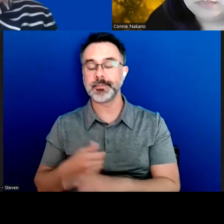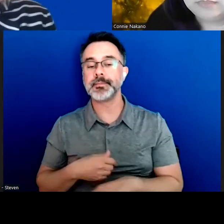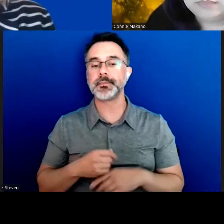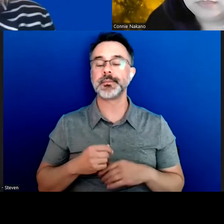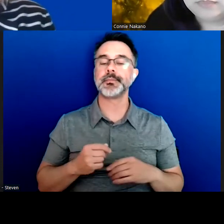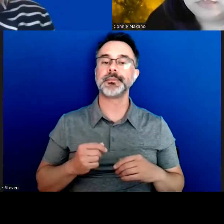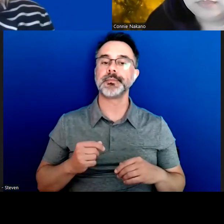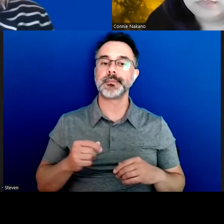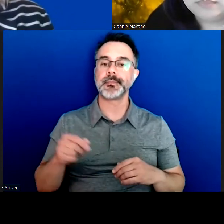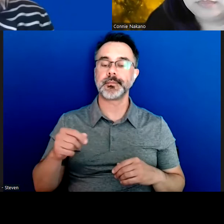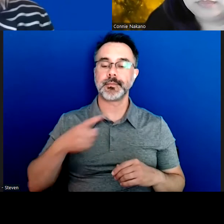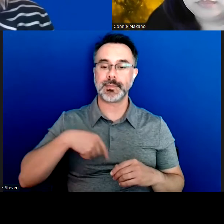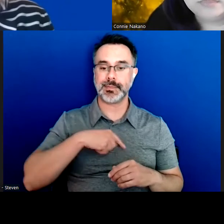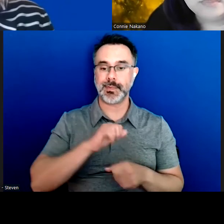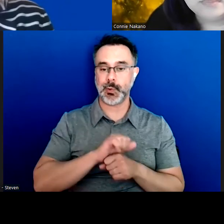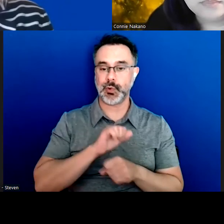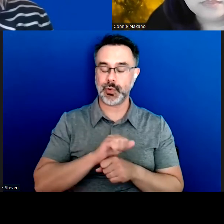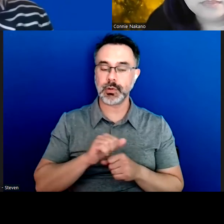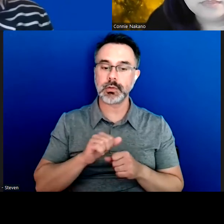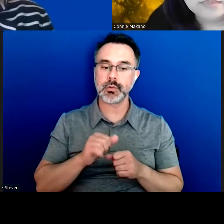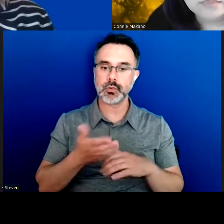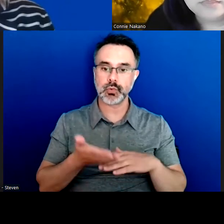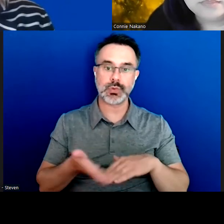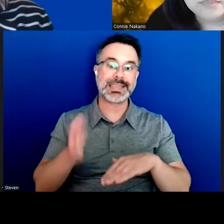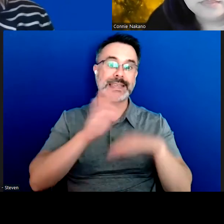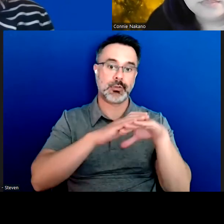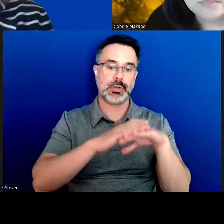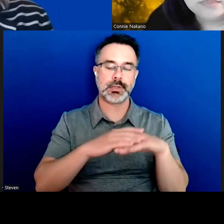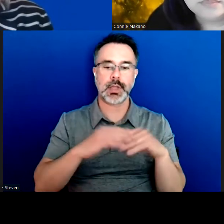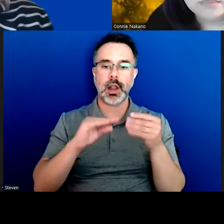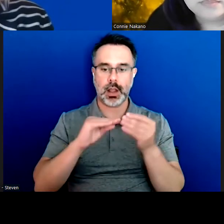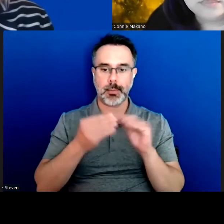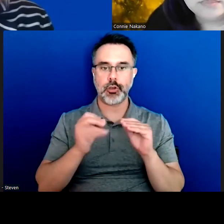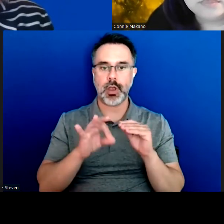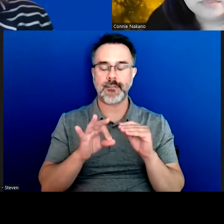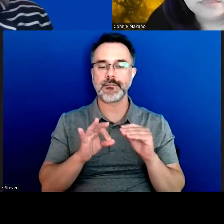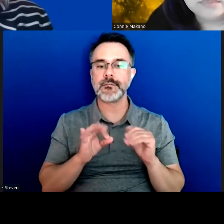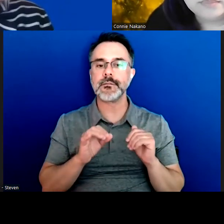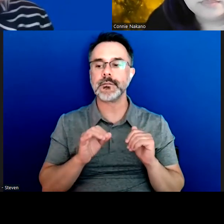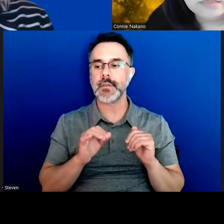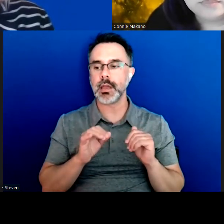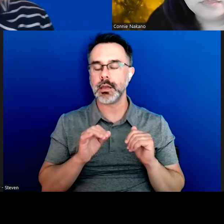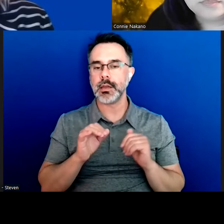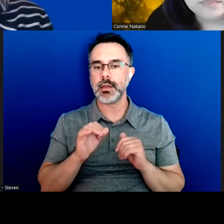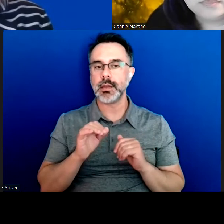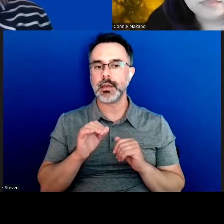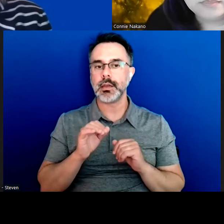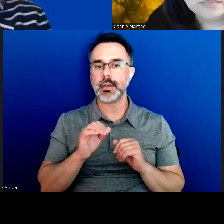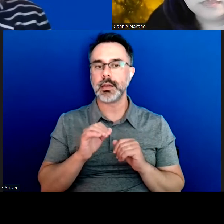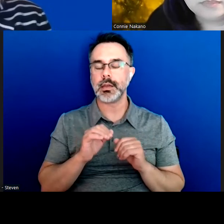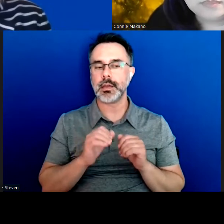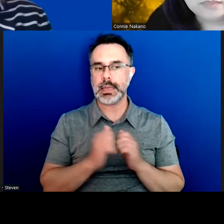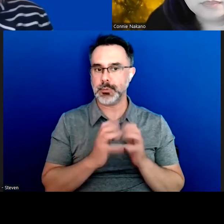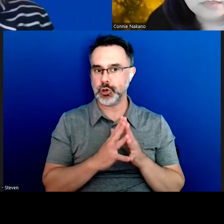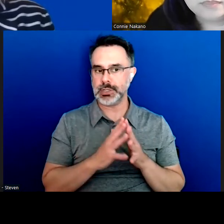we are working actively to increase the number of emerging and designated ADRCs in our state, and that